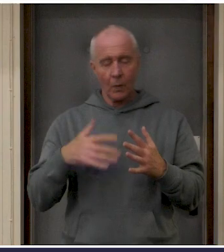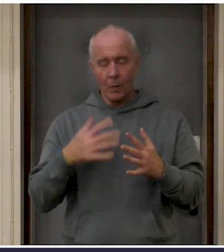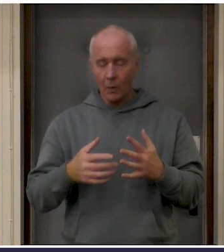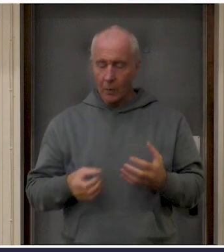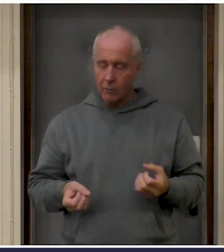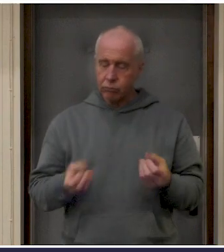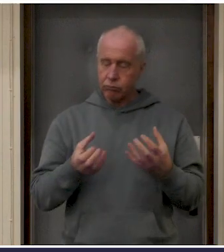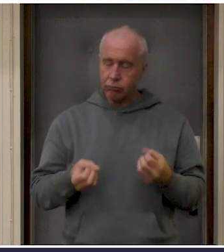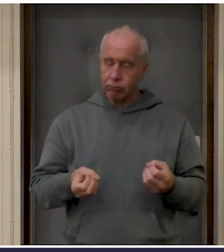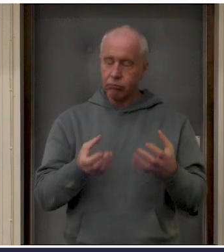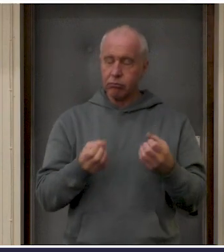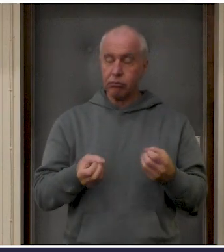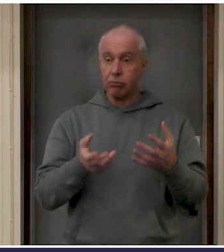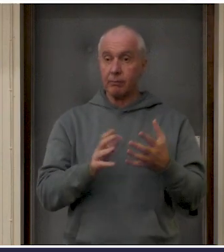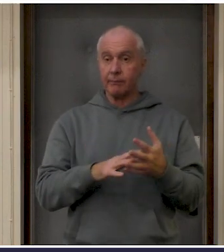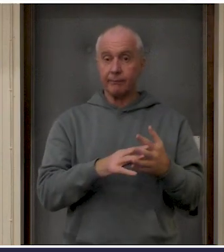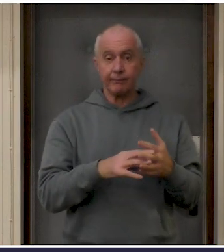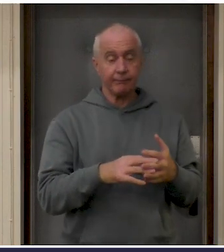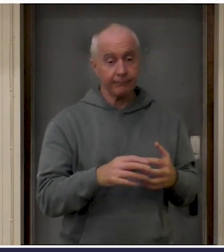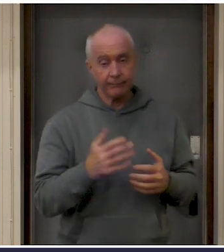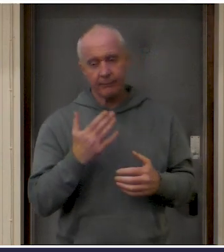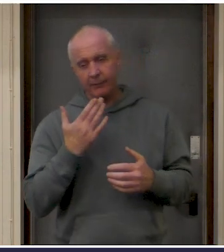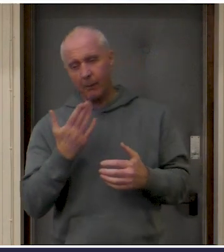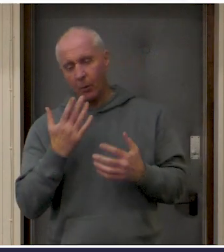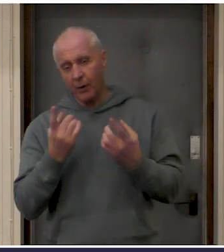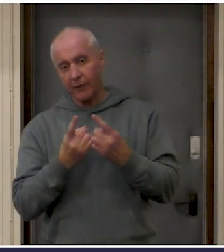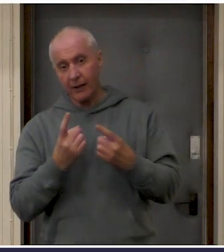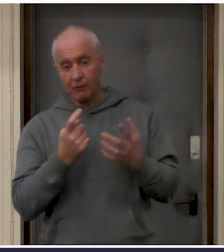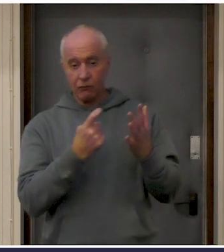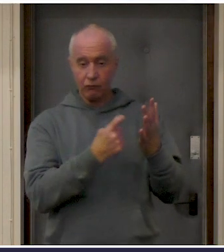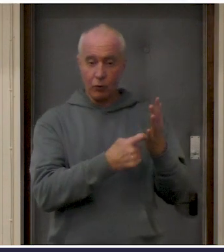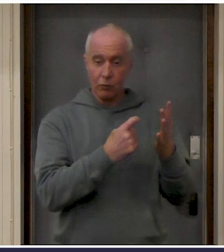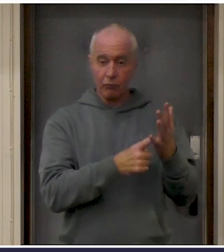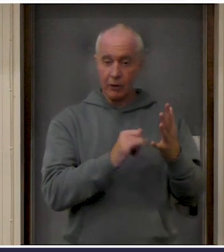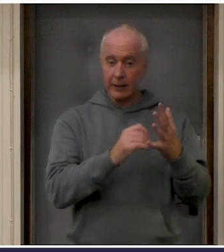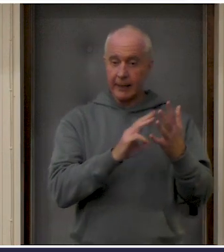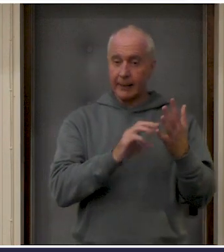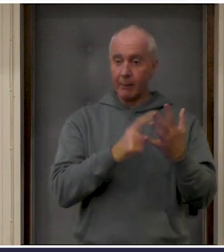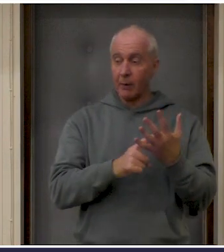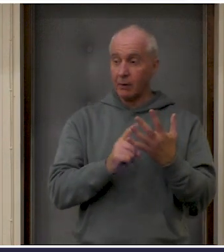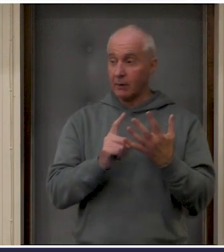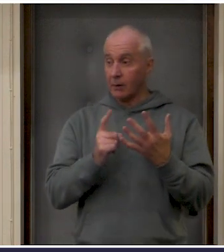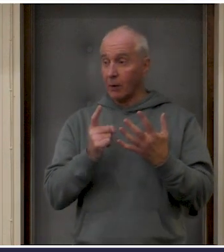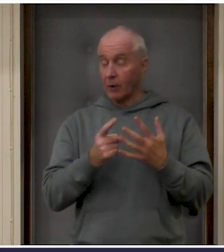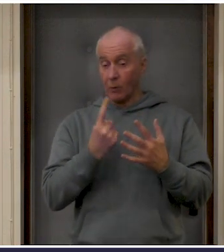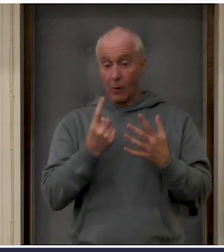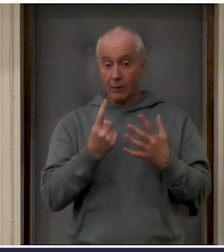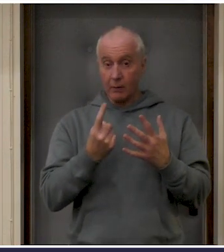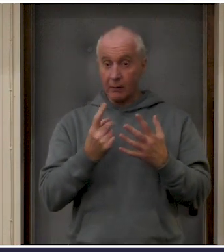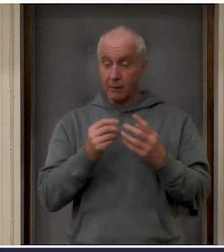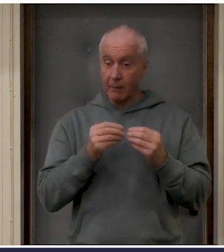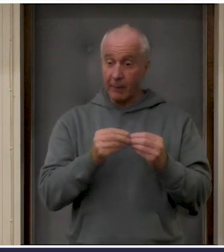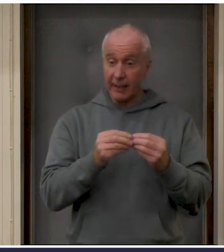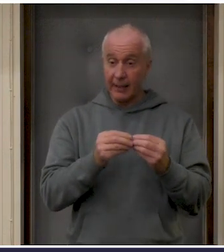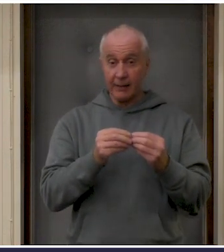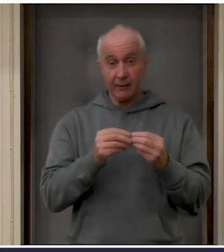very boring stuff of Rolls-Royce SMR will be well over £1 billion of development cost just to do the technology. That's before